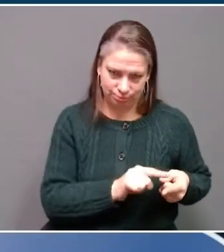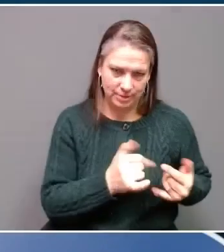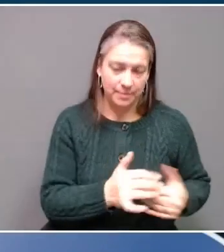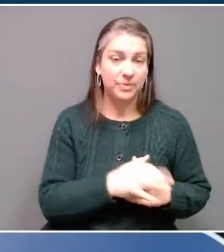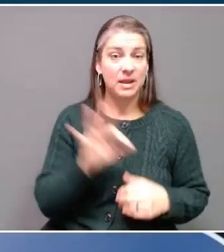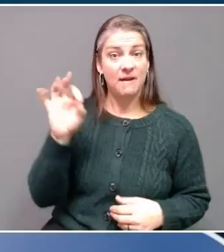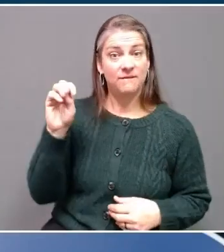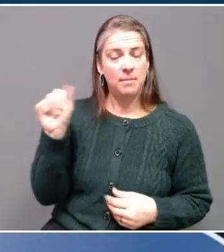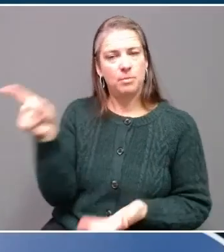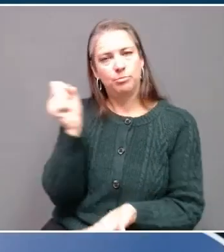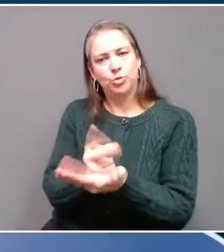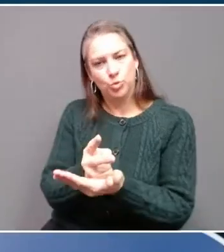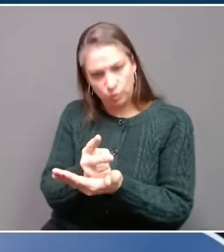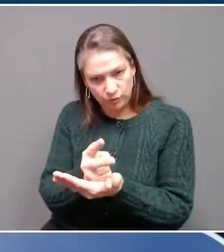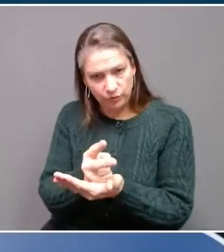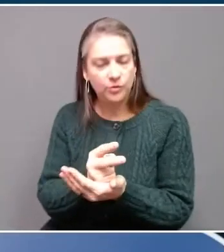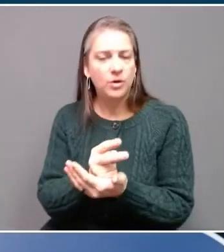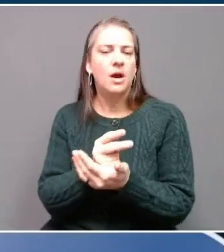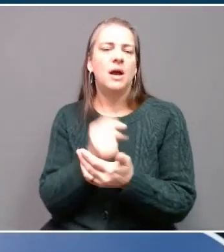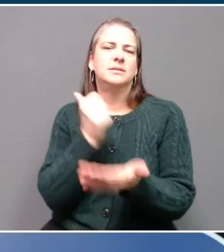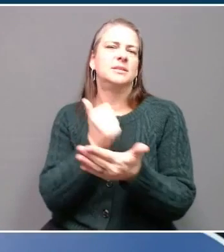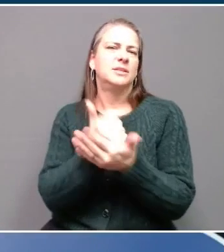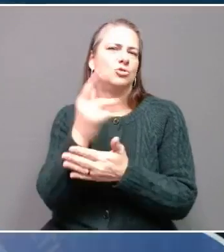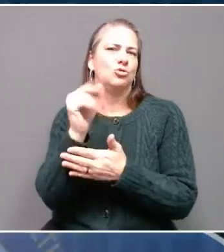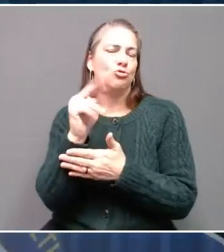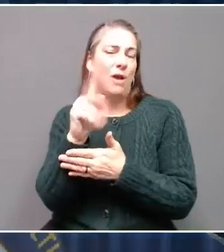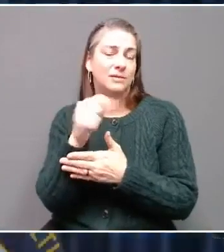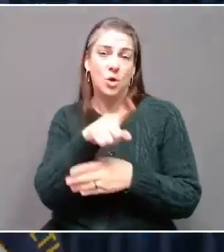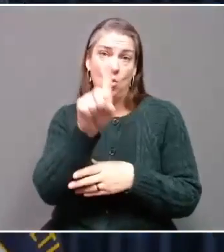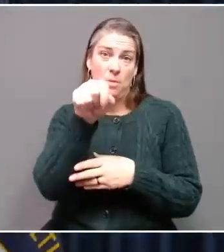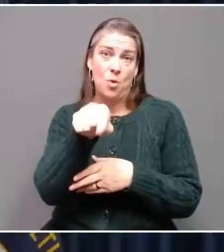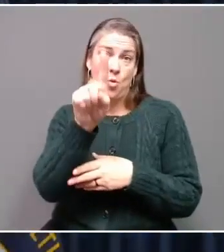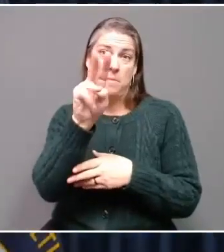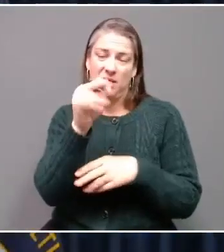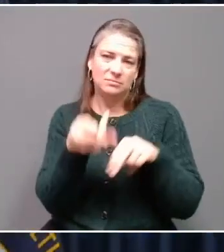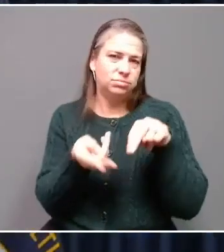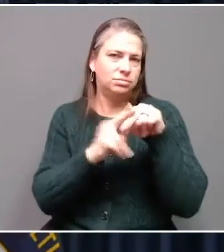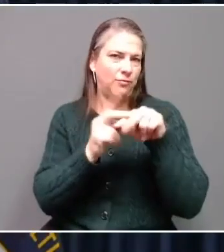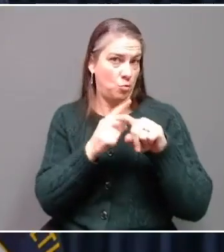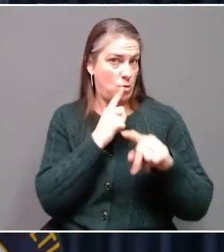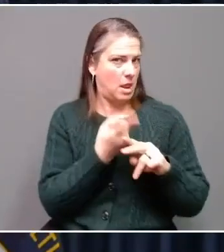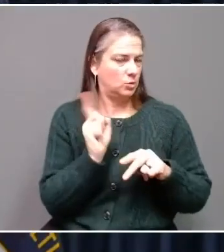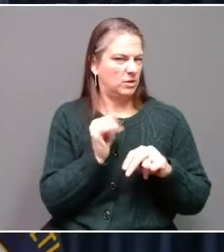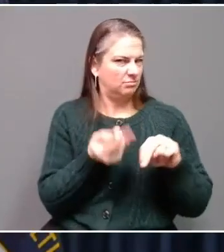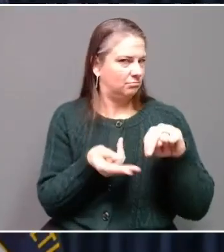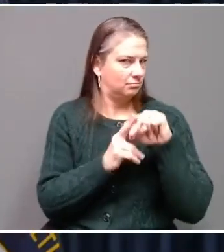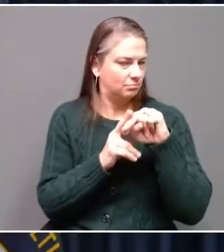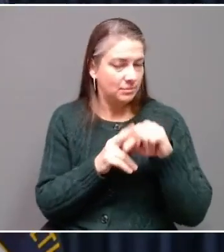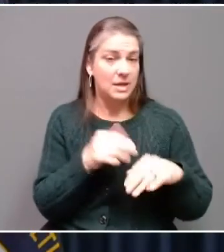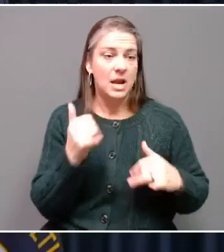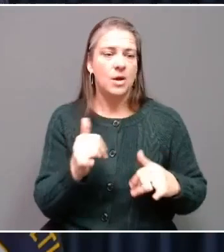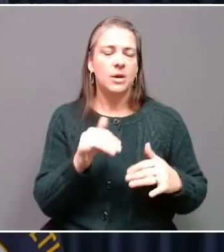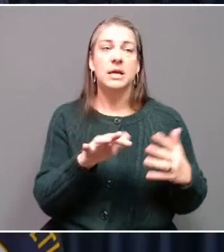$102.8 million in individual assistance grants. That's an increase of $1.1 million from last week. Since the last update, 10